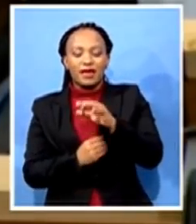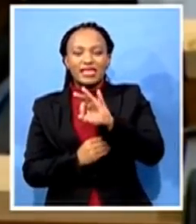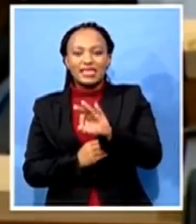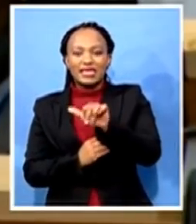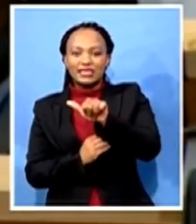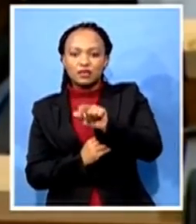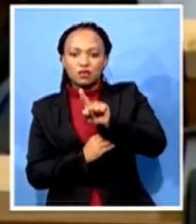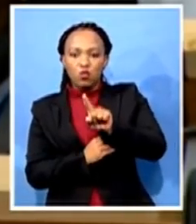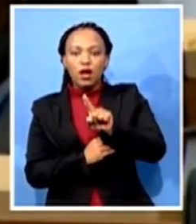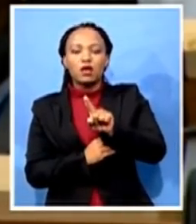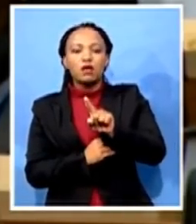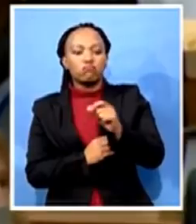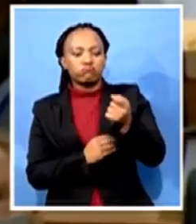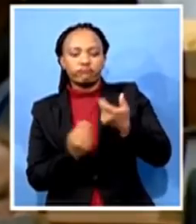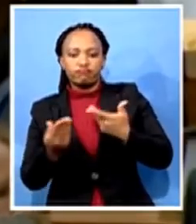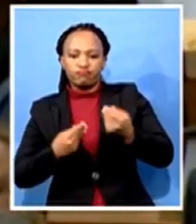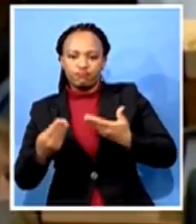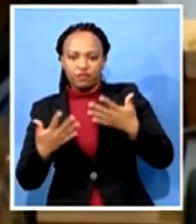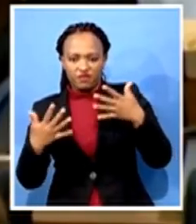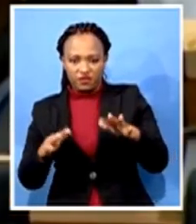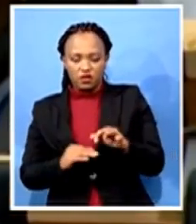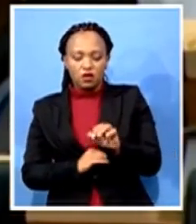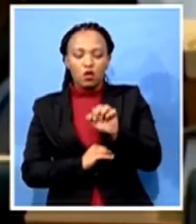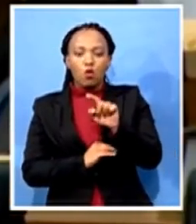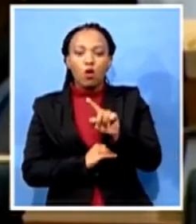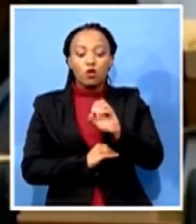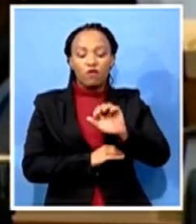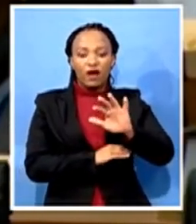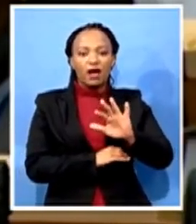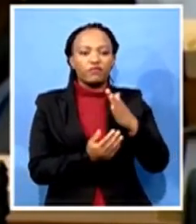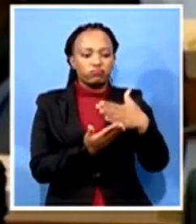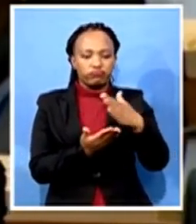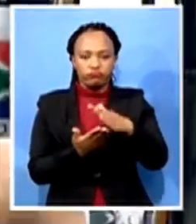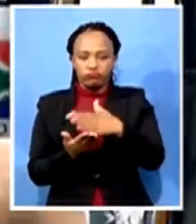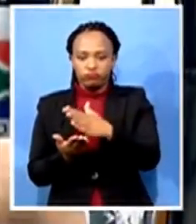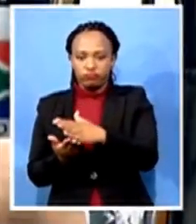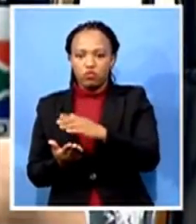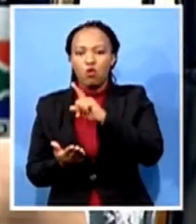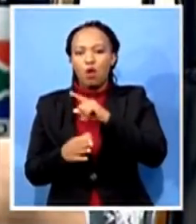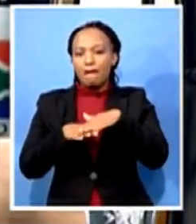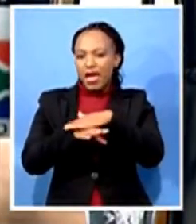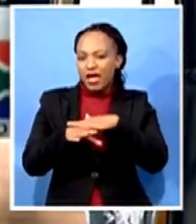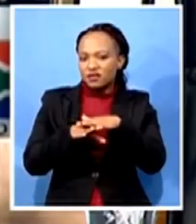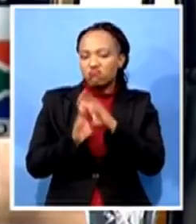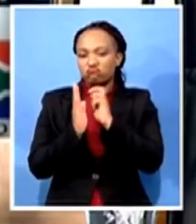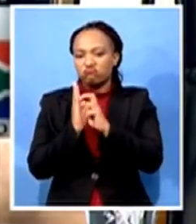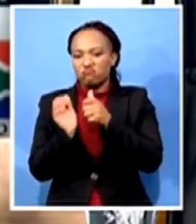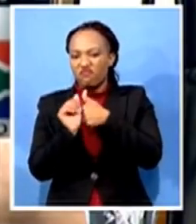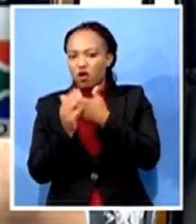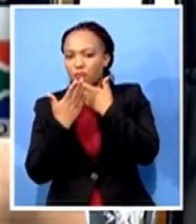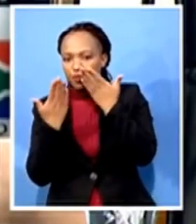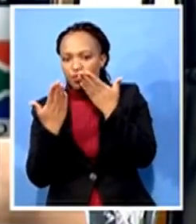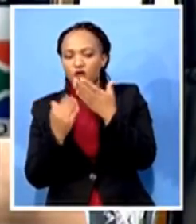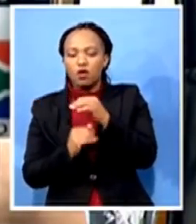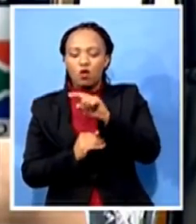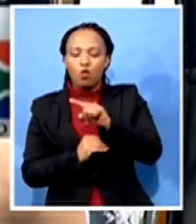105 were disqualified for basic bid compliance reasons, 147 were disqualified